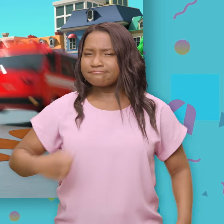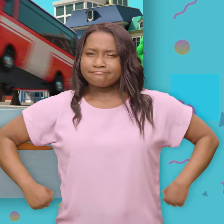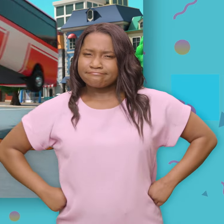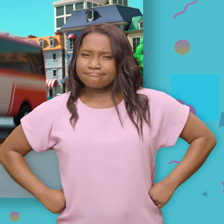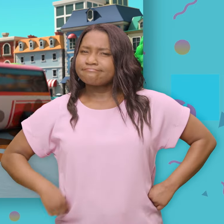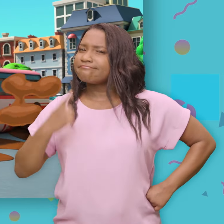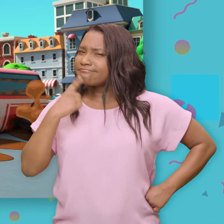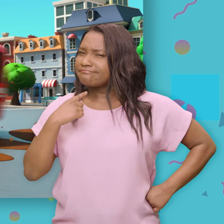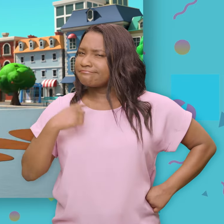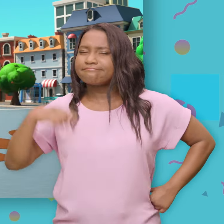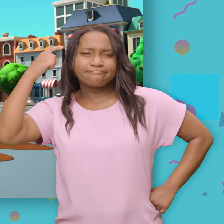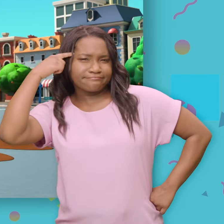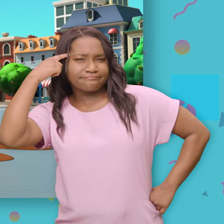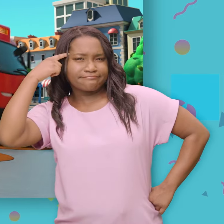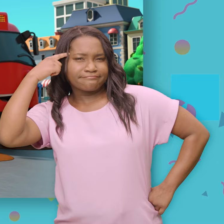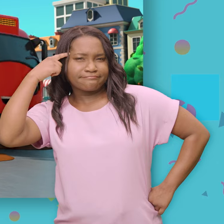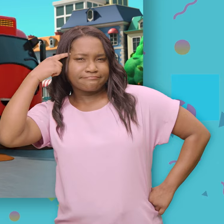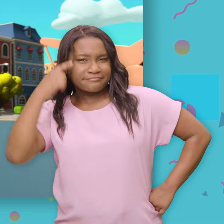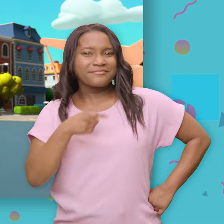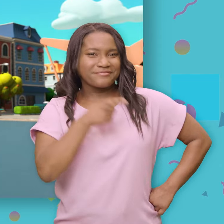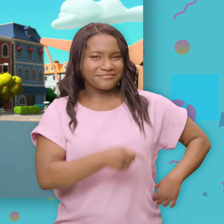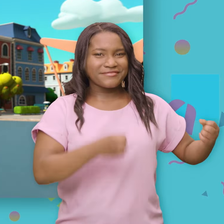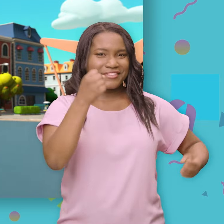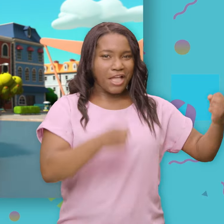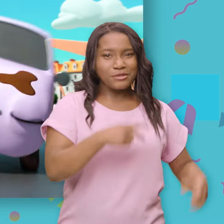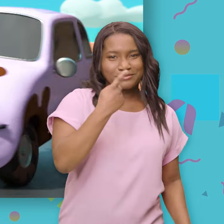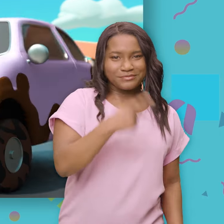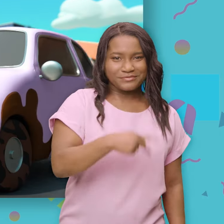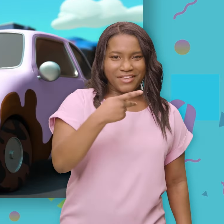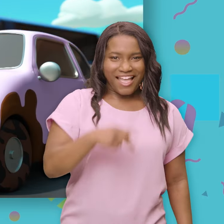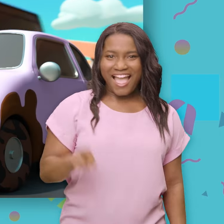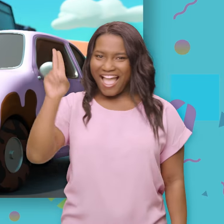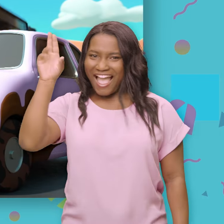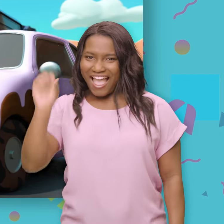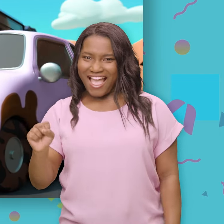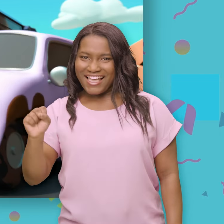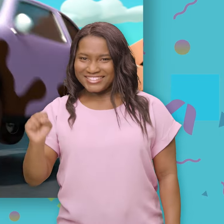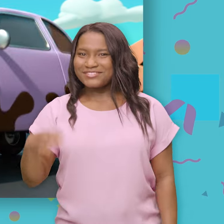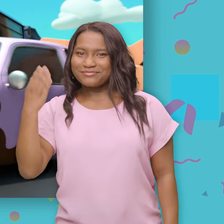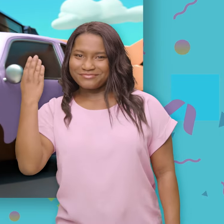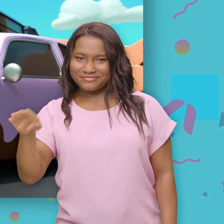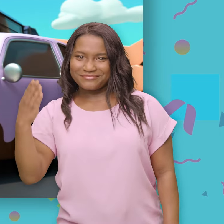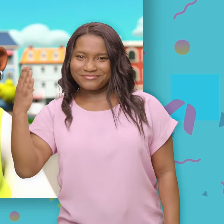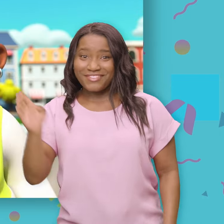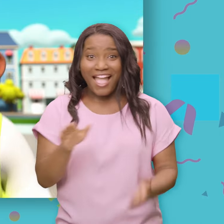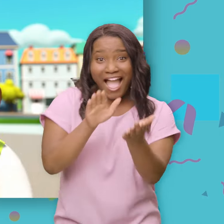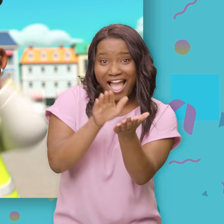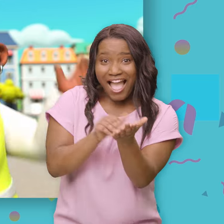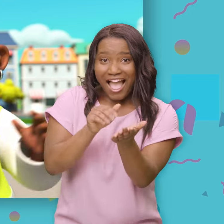is red, yes, red I think. This car's purple, this bus is